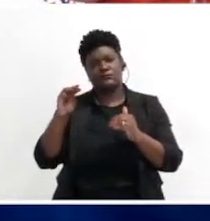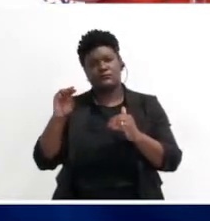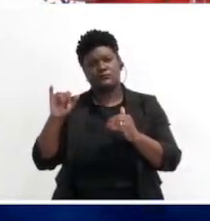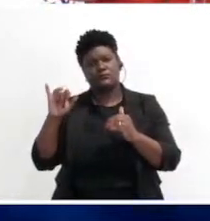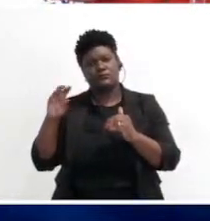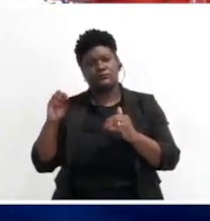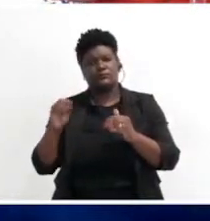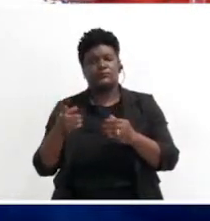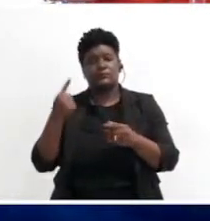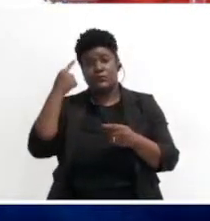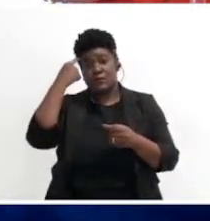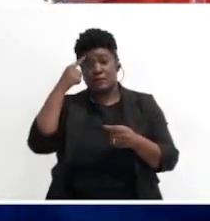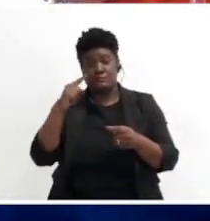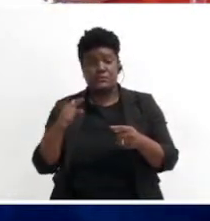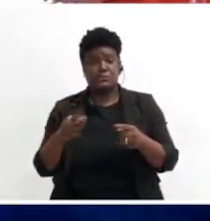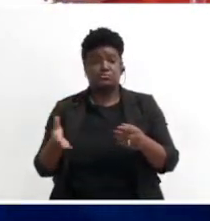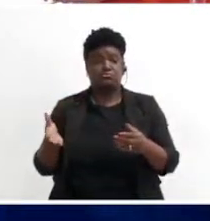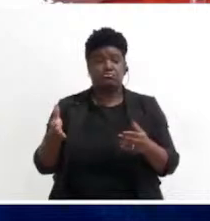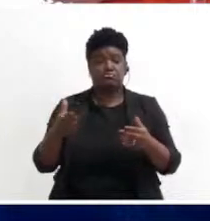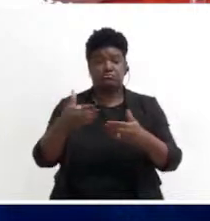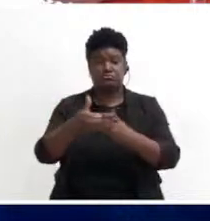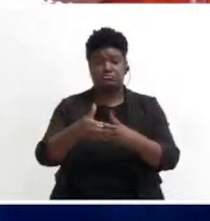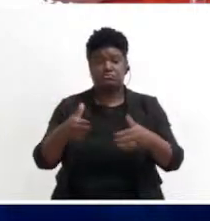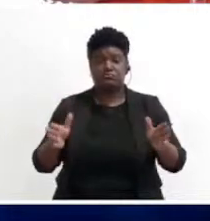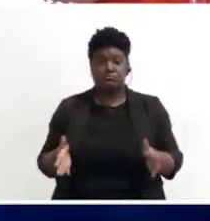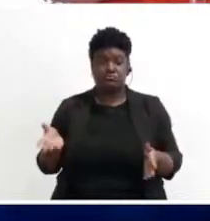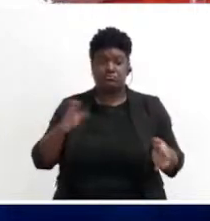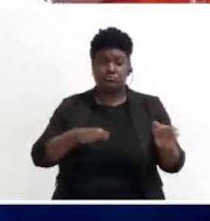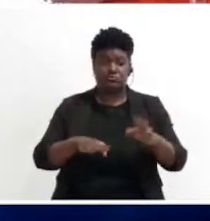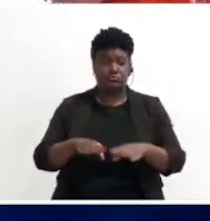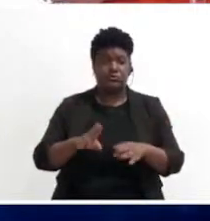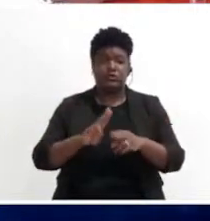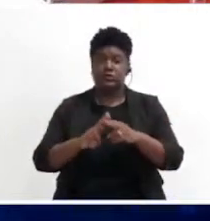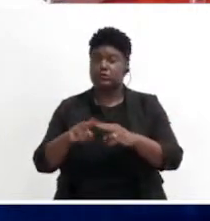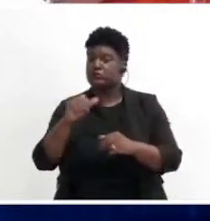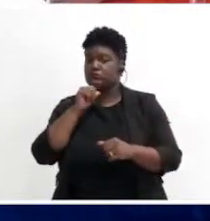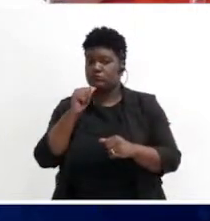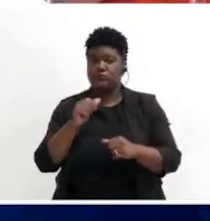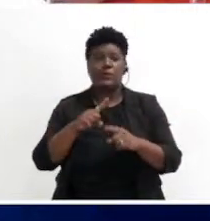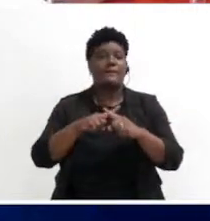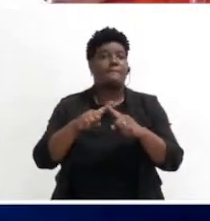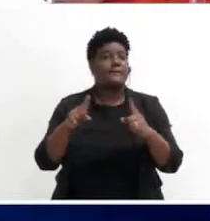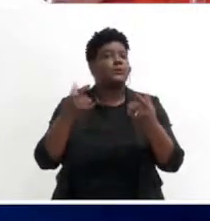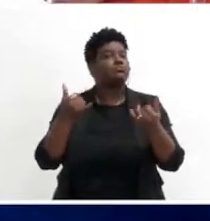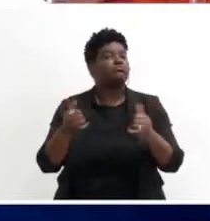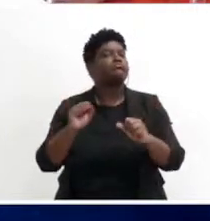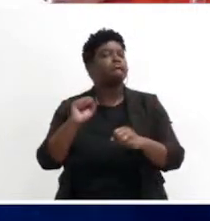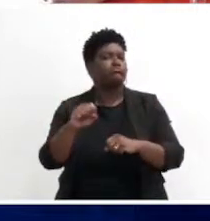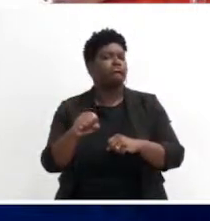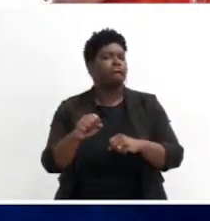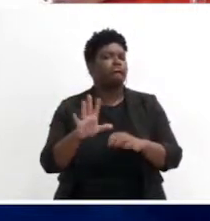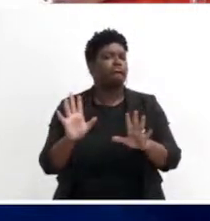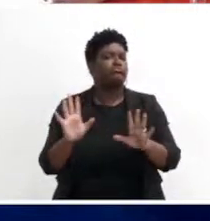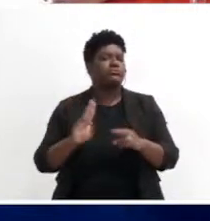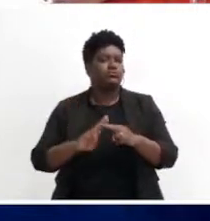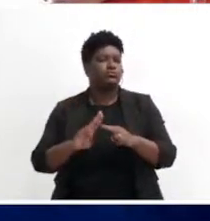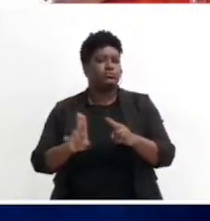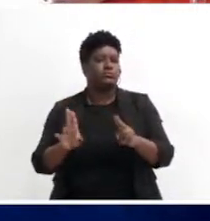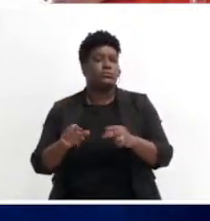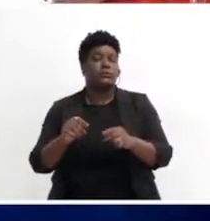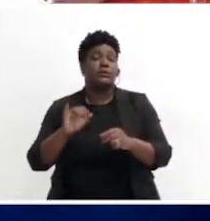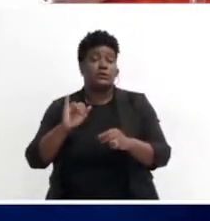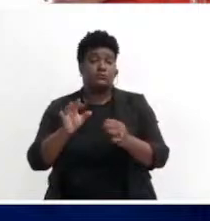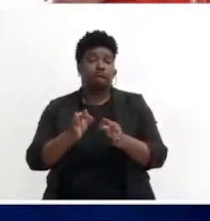but it's being adopted today. And it's going to be probably one of the most significant things in the packaging